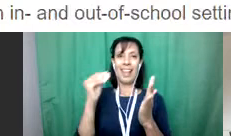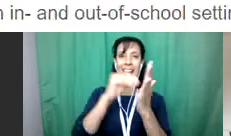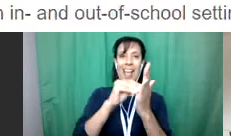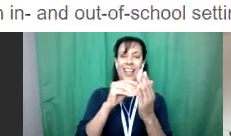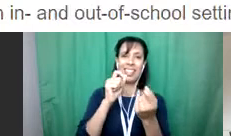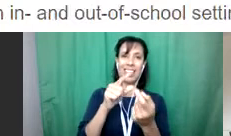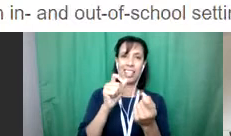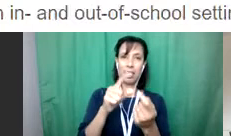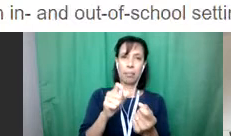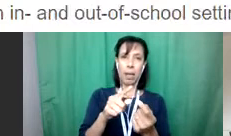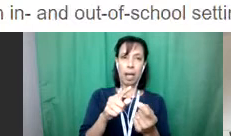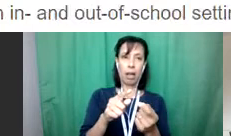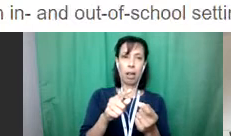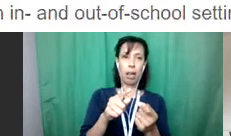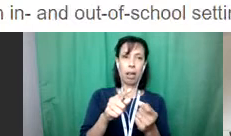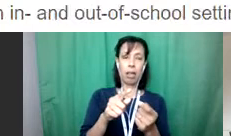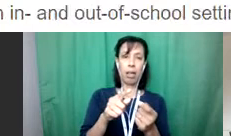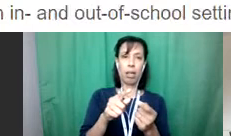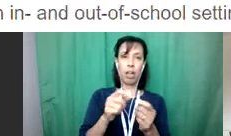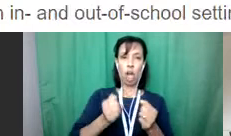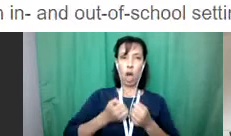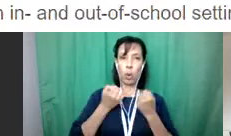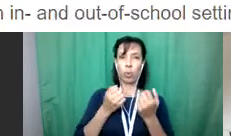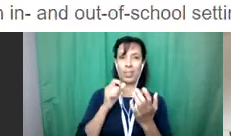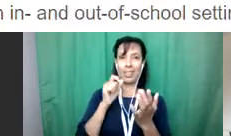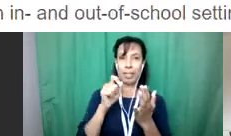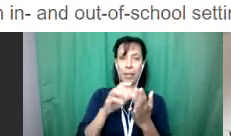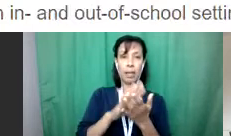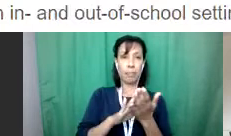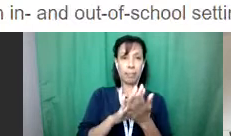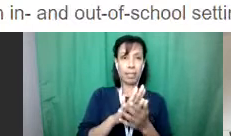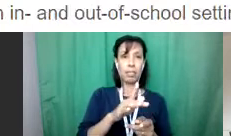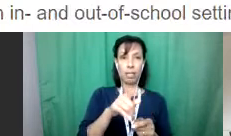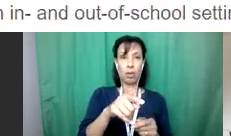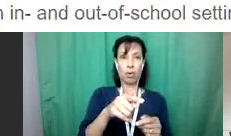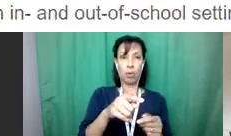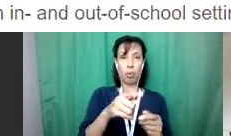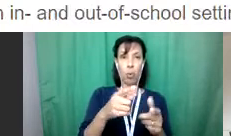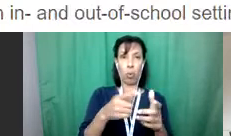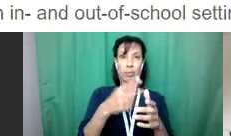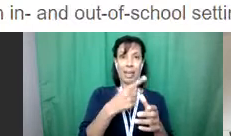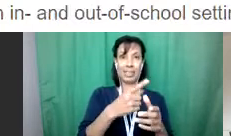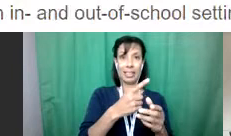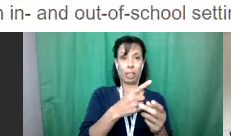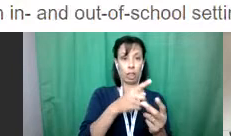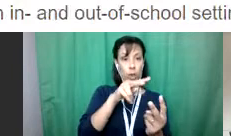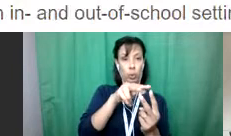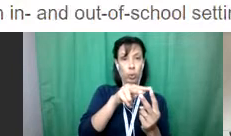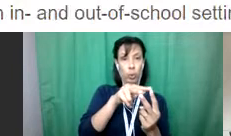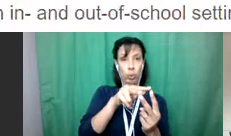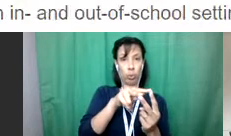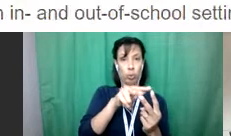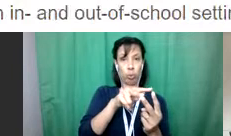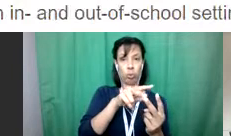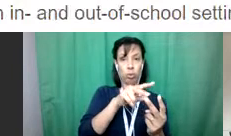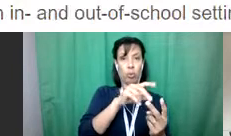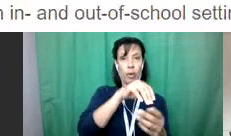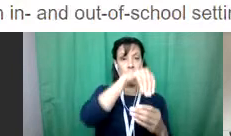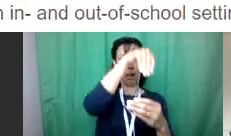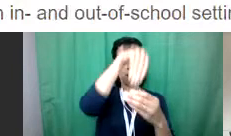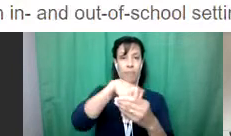send me those two PDFs. How cool is that? It's really